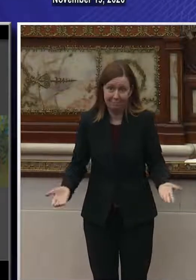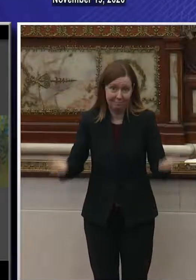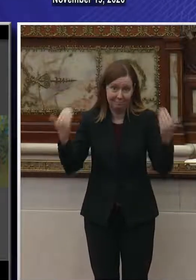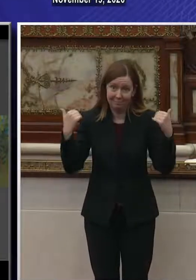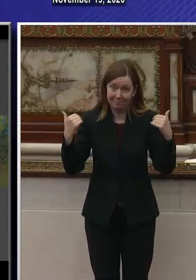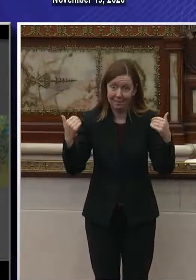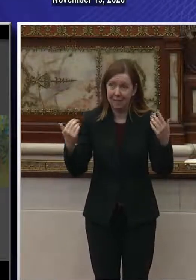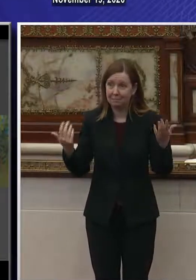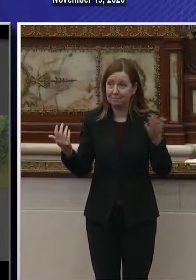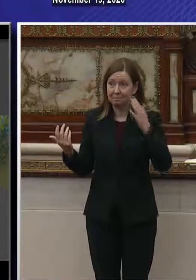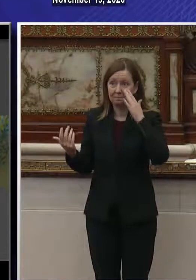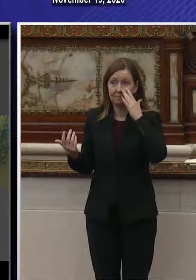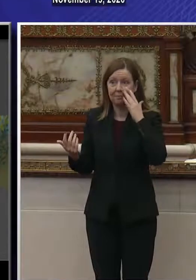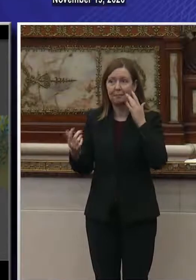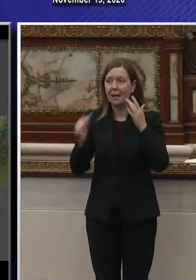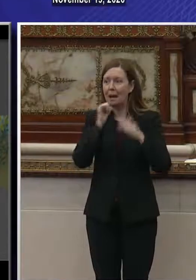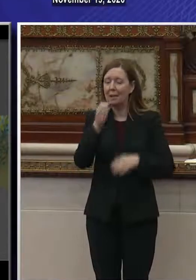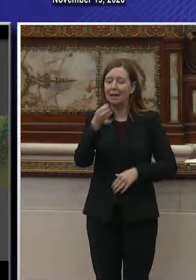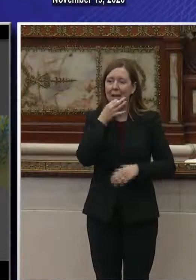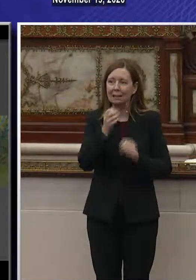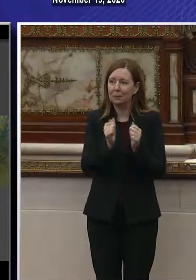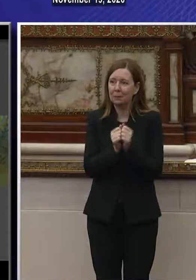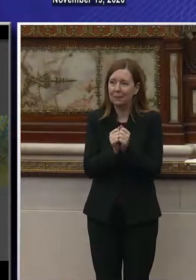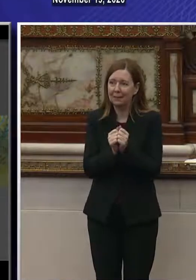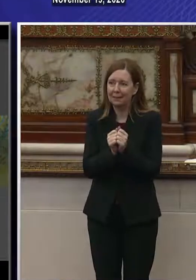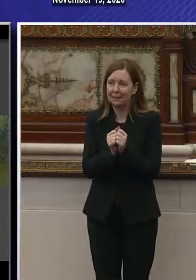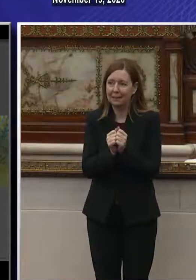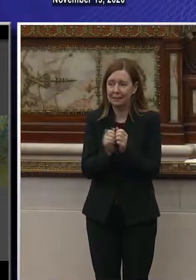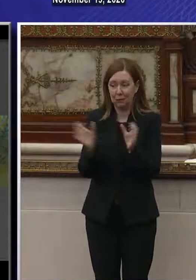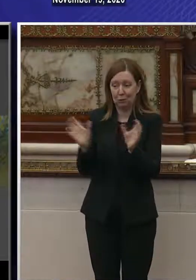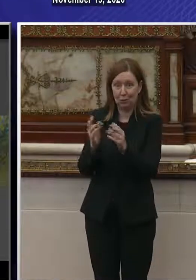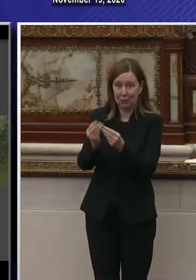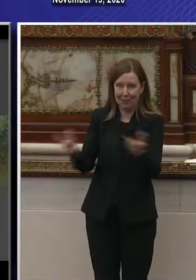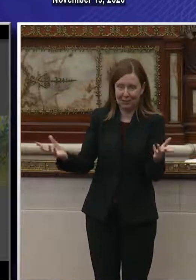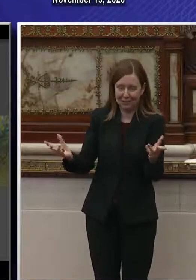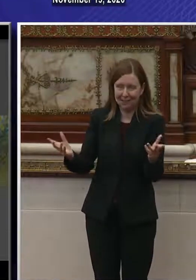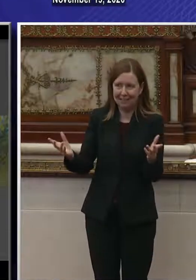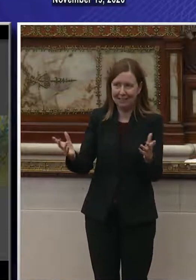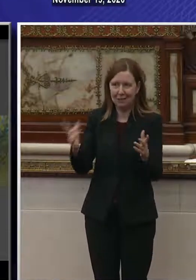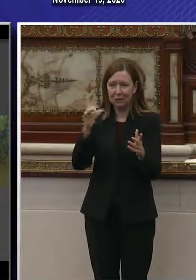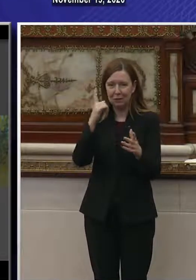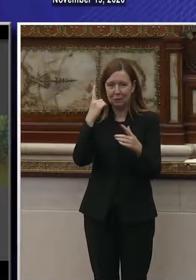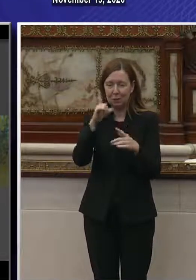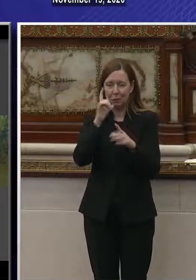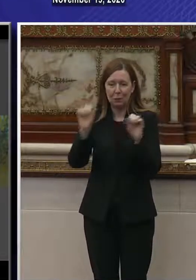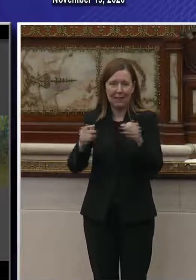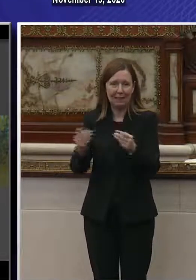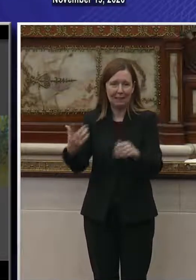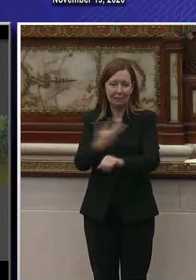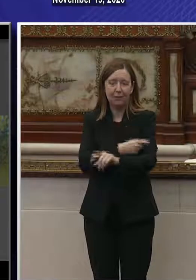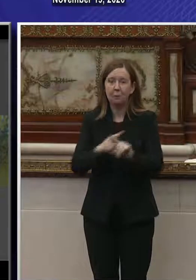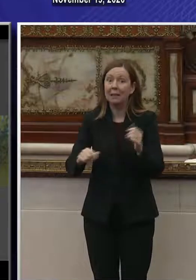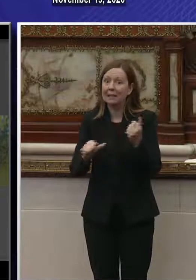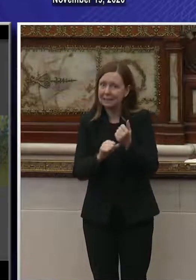maybe, I'm not an expert on credentialing for who's allowed to give vaccines, but certainly to be assistants, to get the